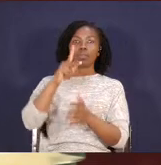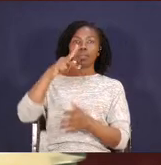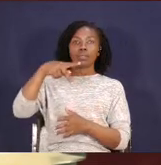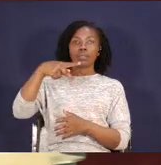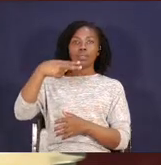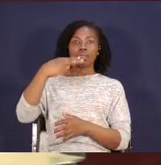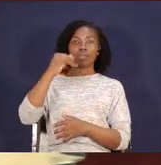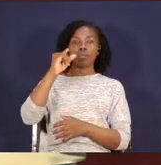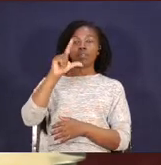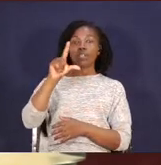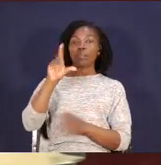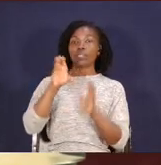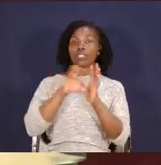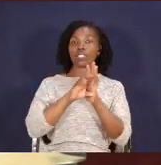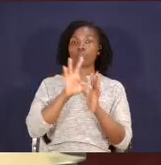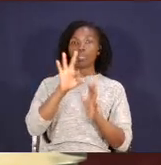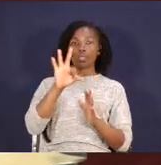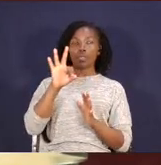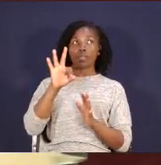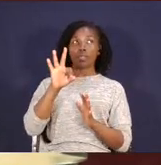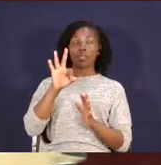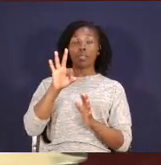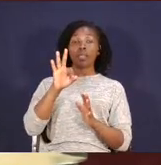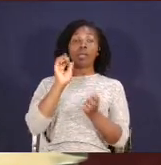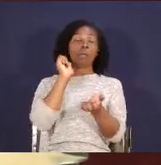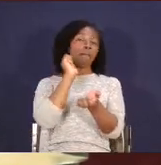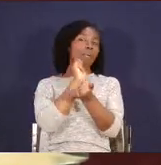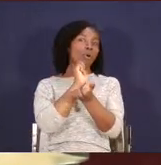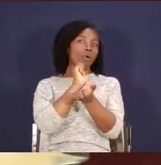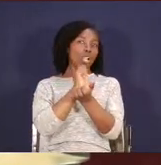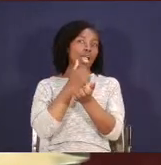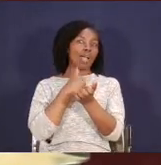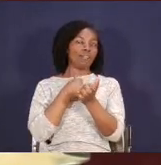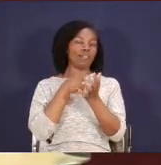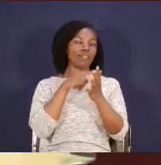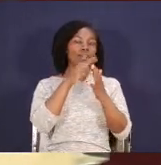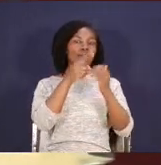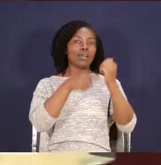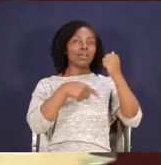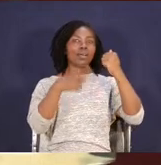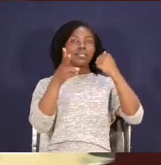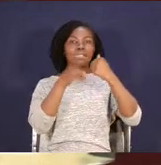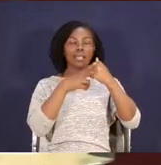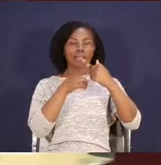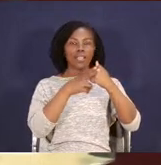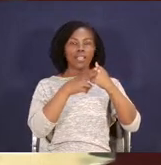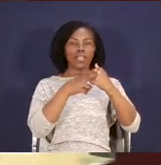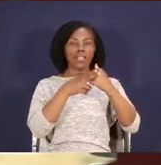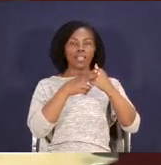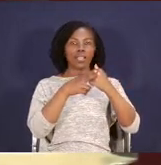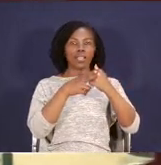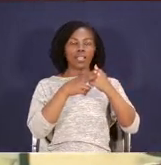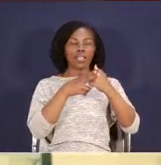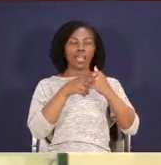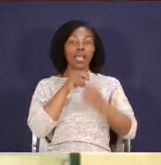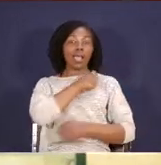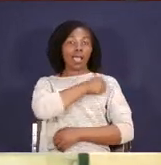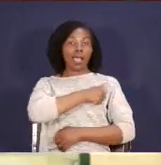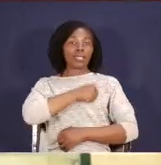seven credentials. He's a very gifted guy. Seven credentials. And then he brings them to the